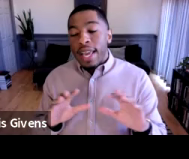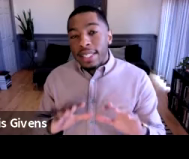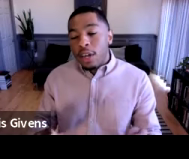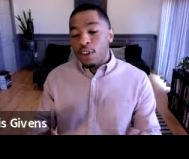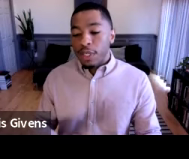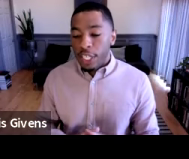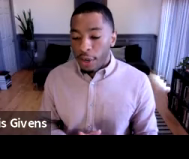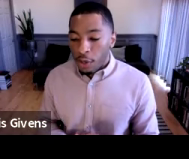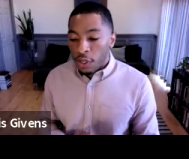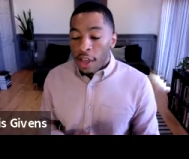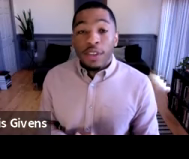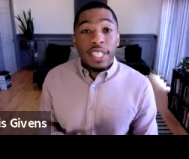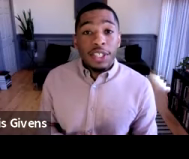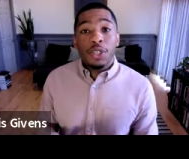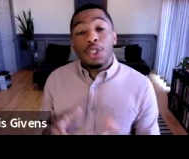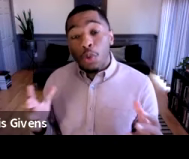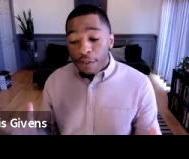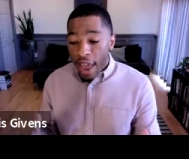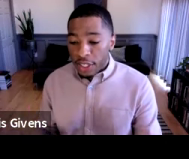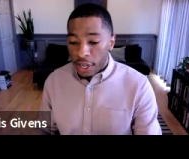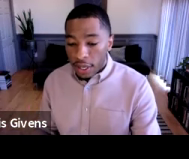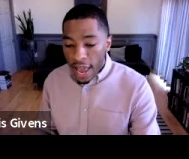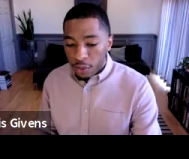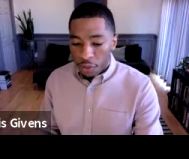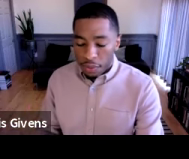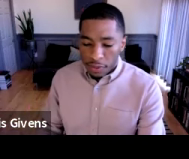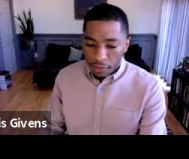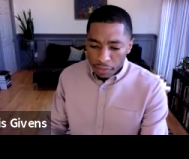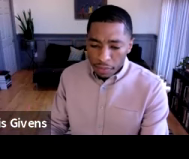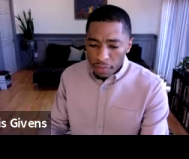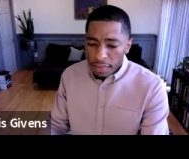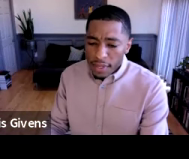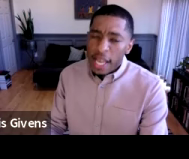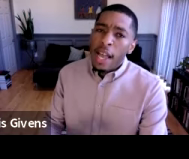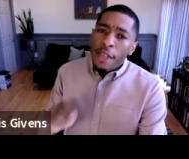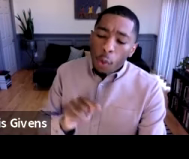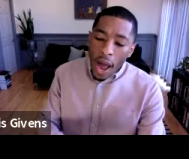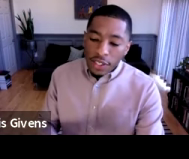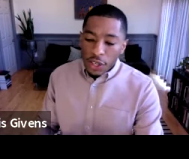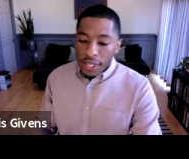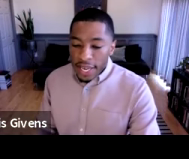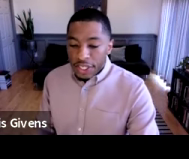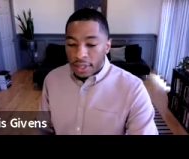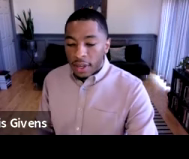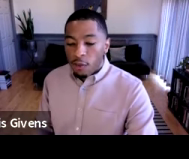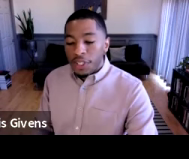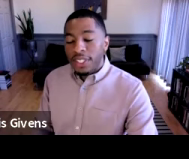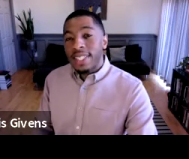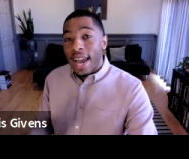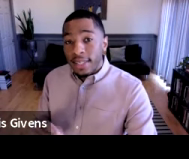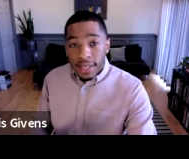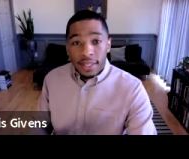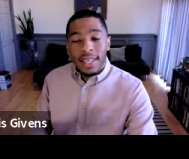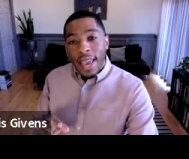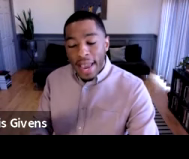off decorative materials for teachers to refashion their classrooms. The wide circulation of